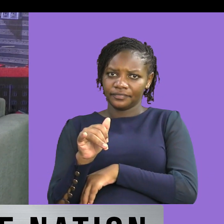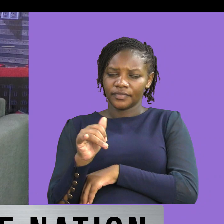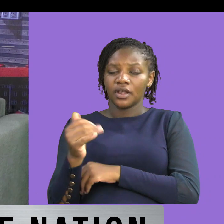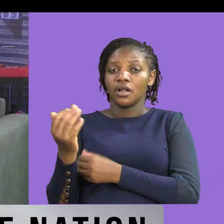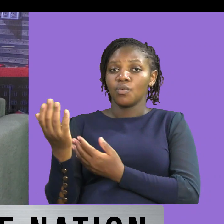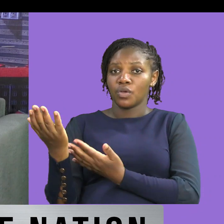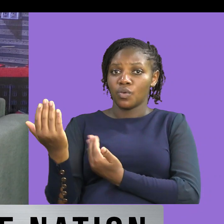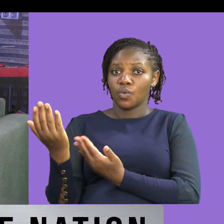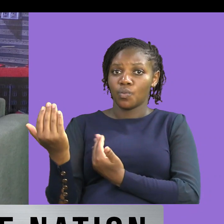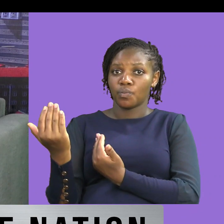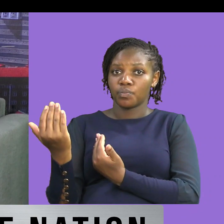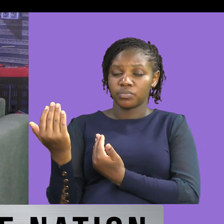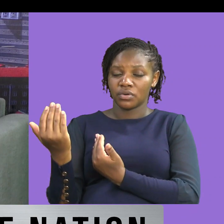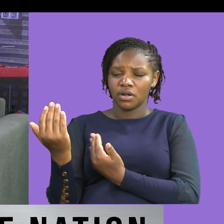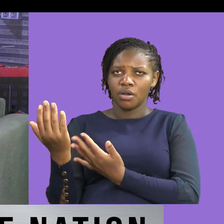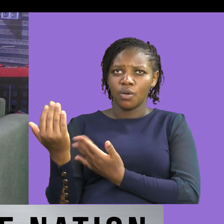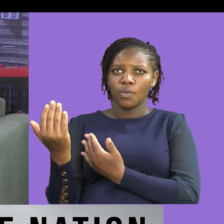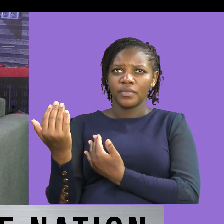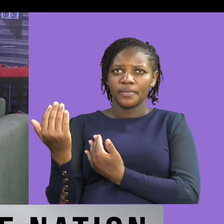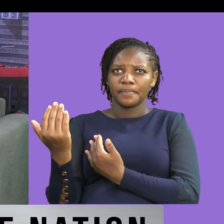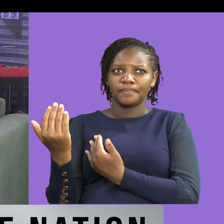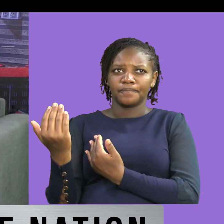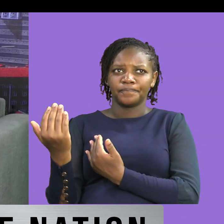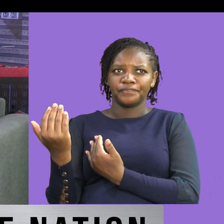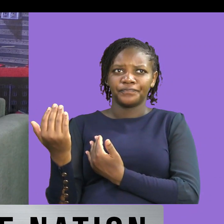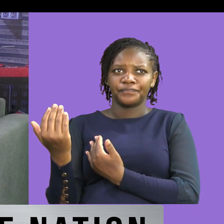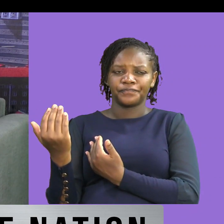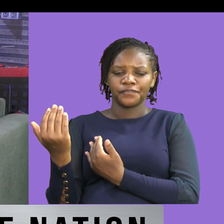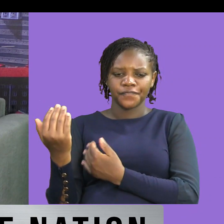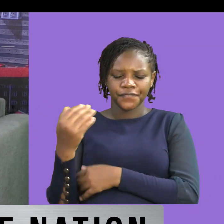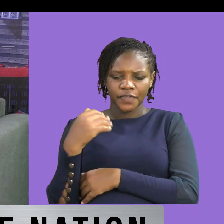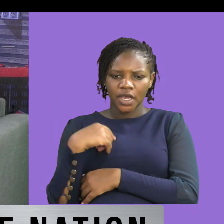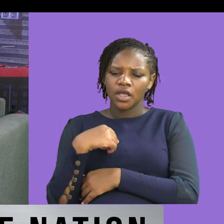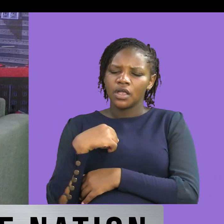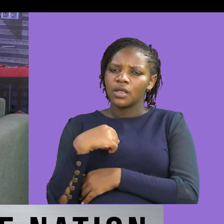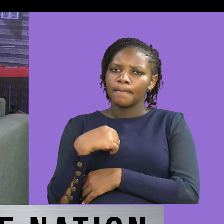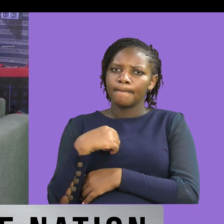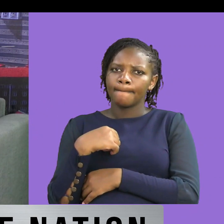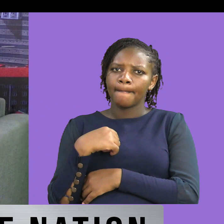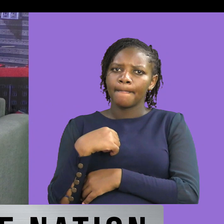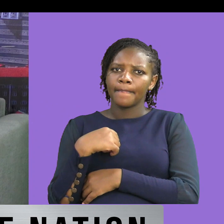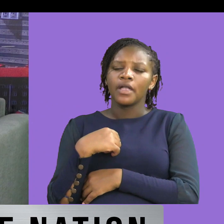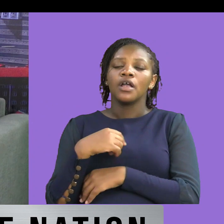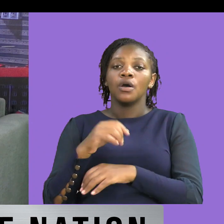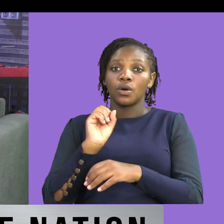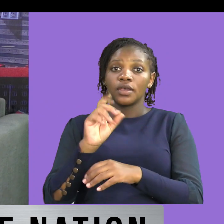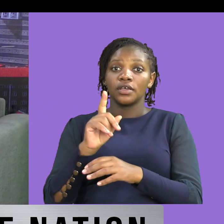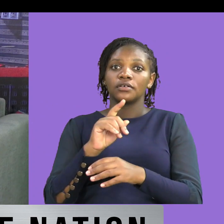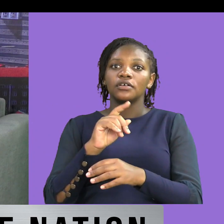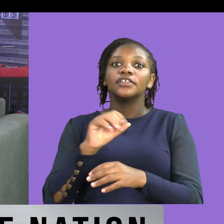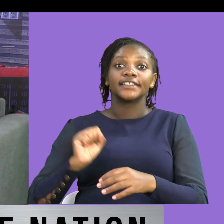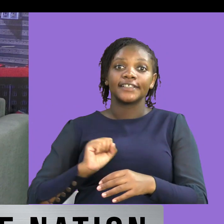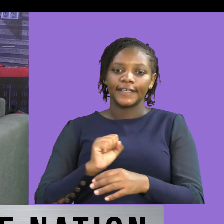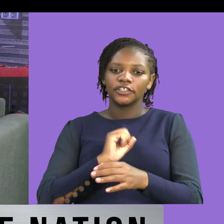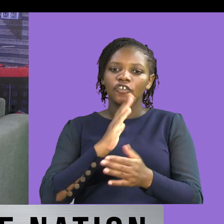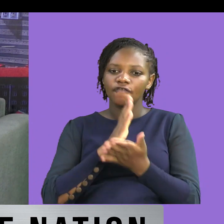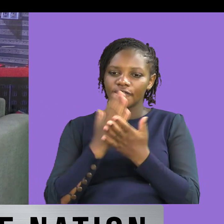hoping that you are able to multitask, I want you to just... Crystal Asige,